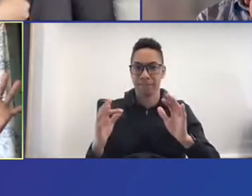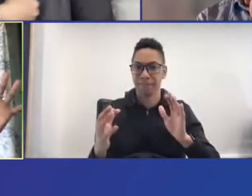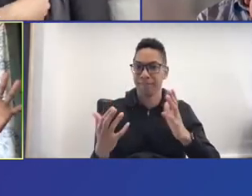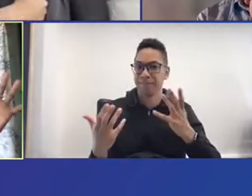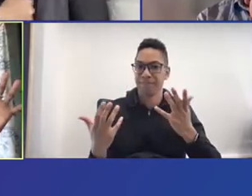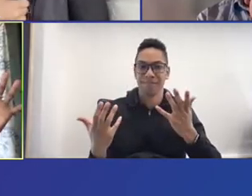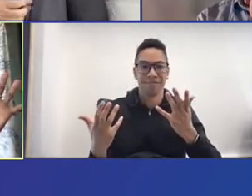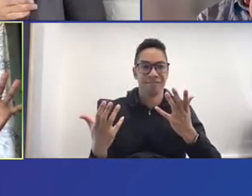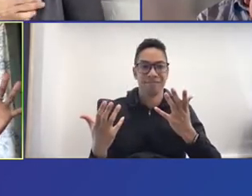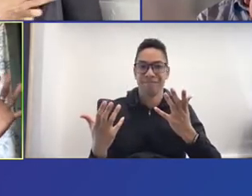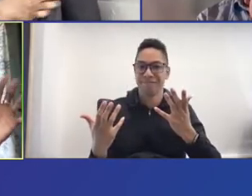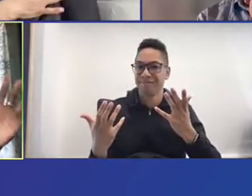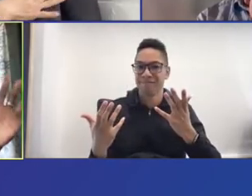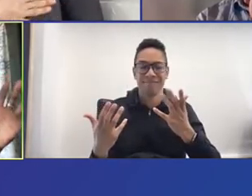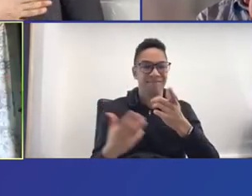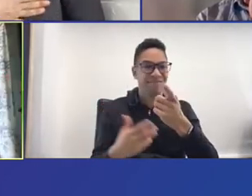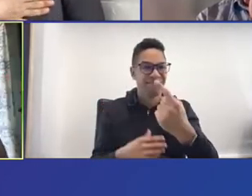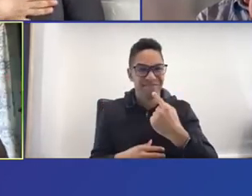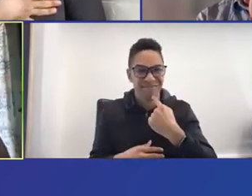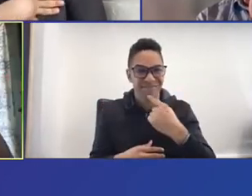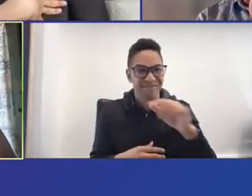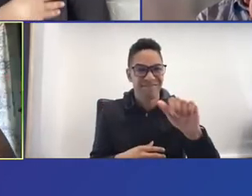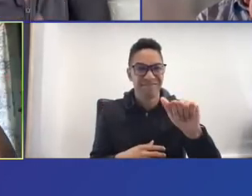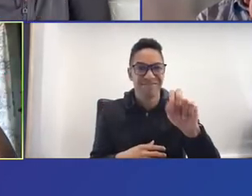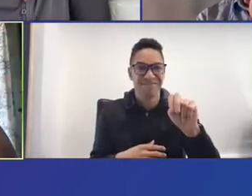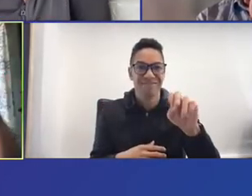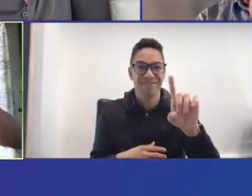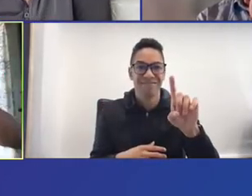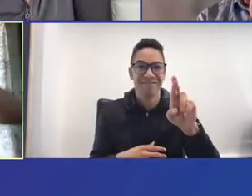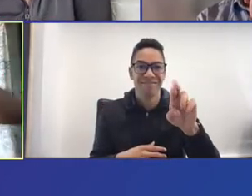is like you said, Andre, like